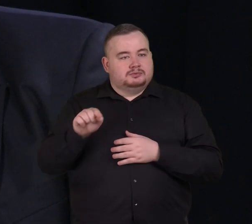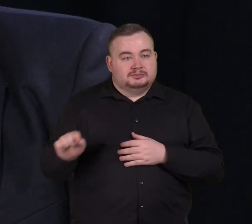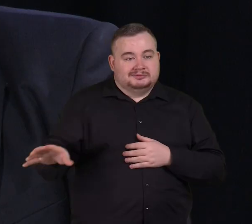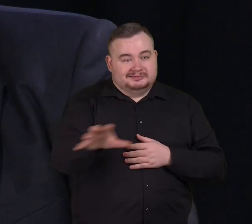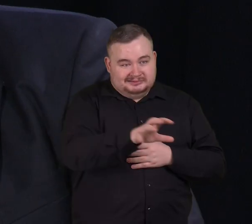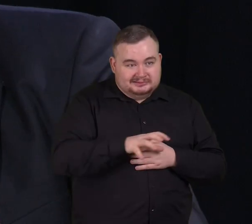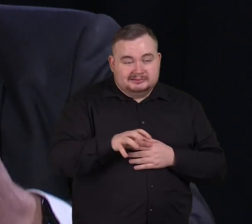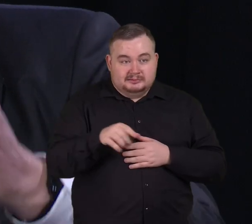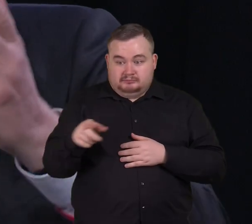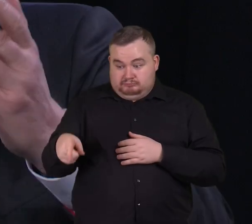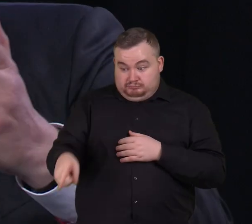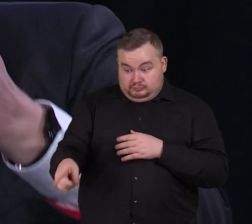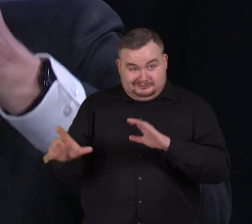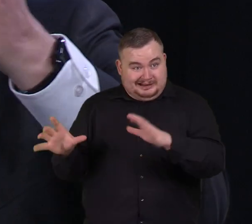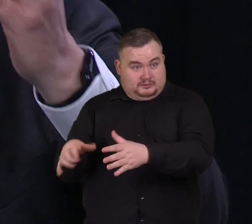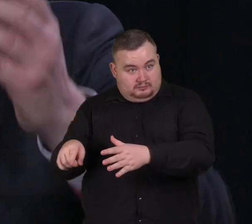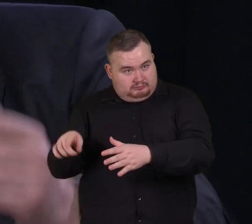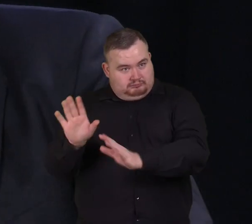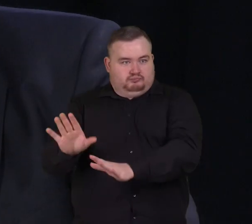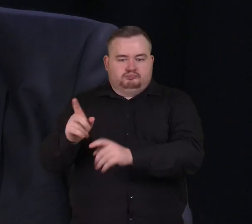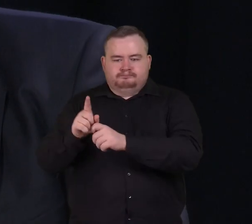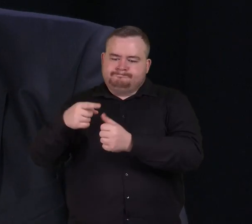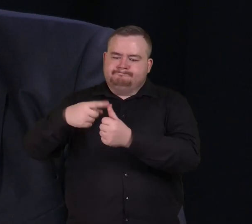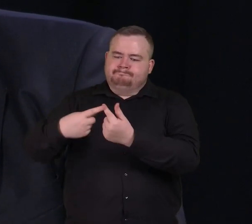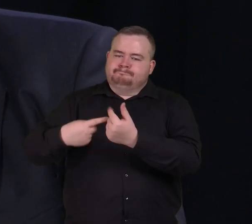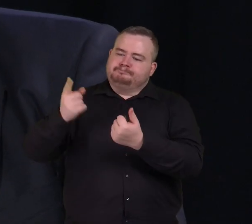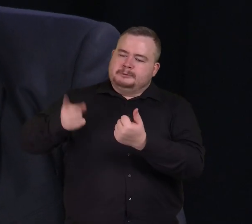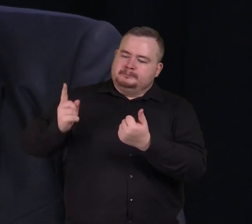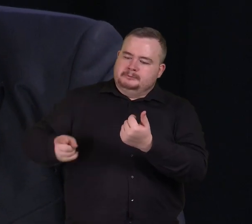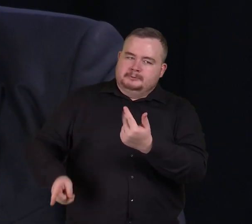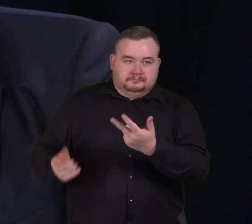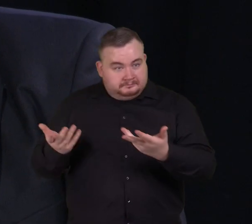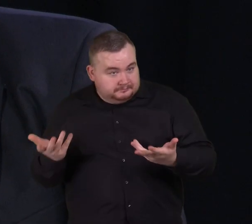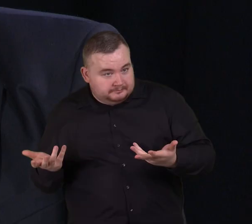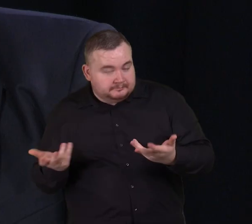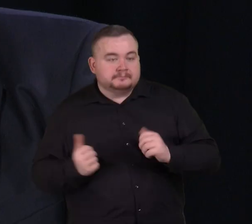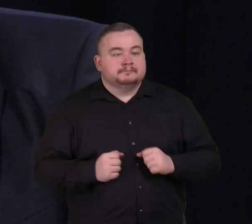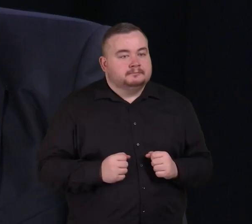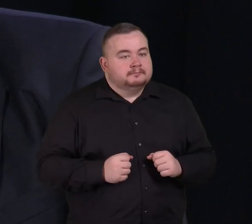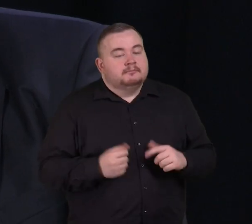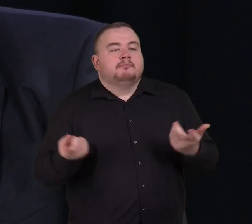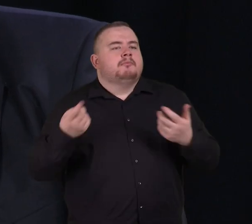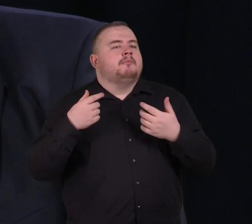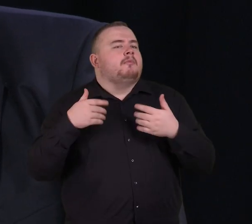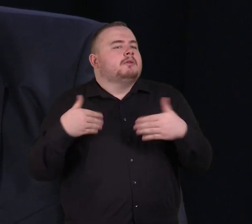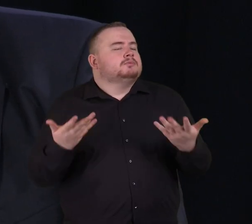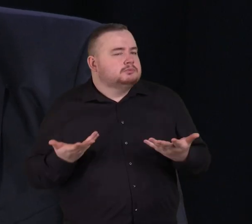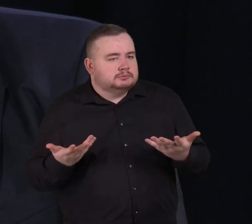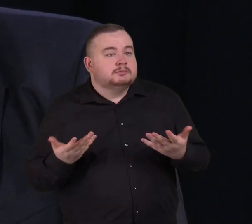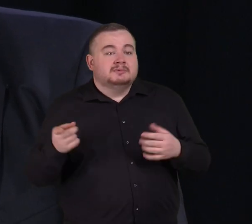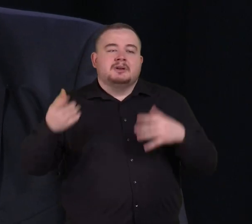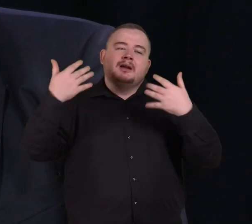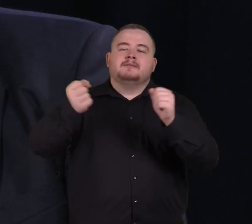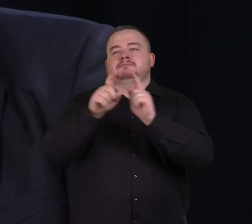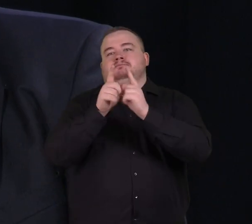decision to energy renovate a building, for example. The decision whether an